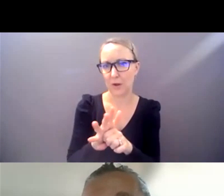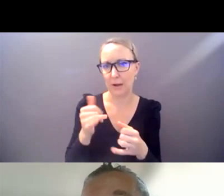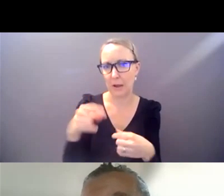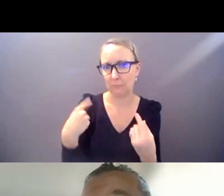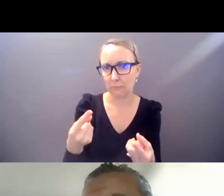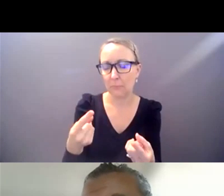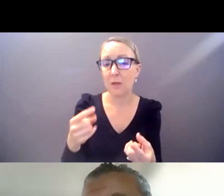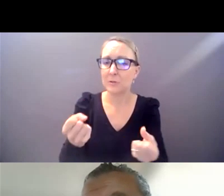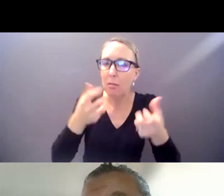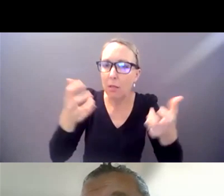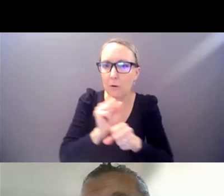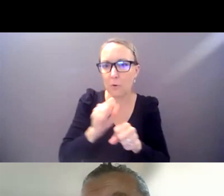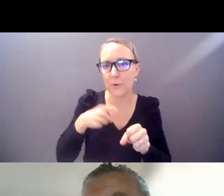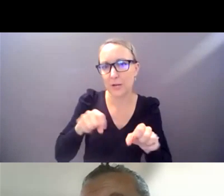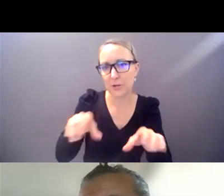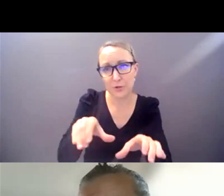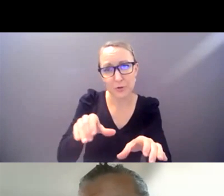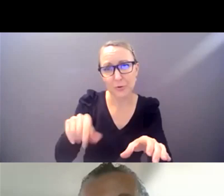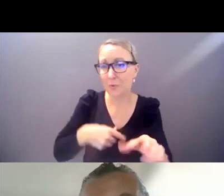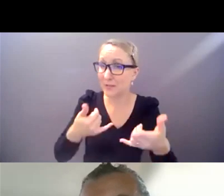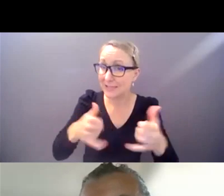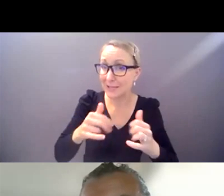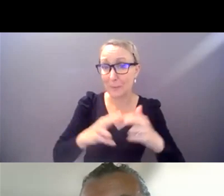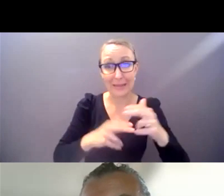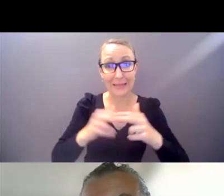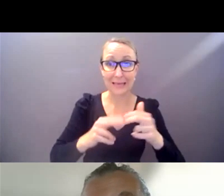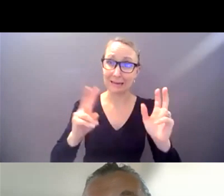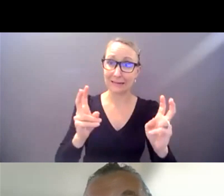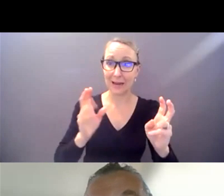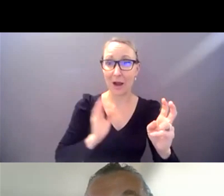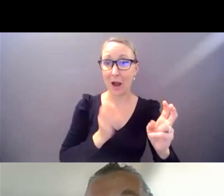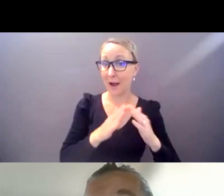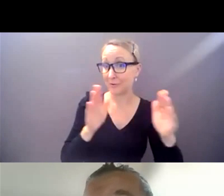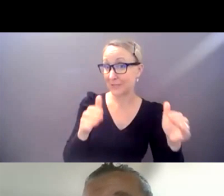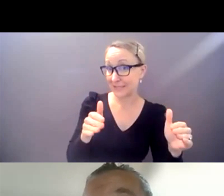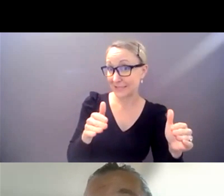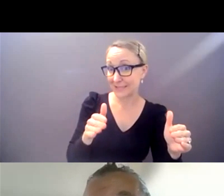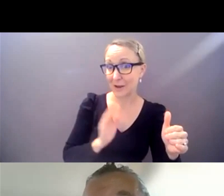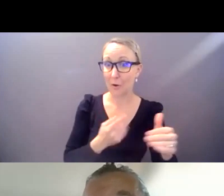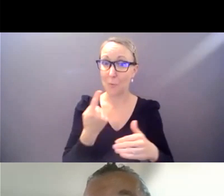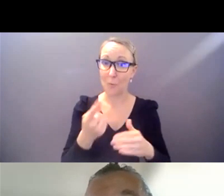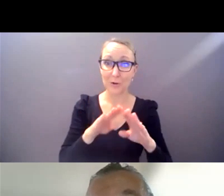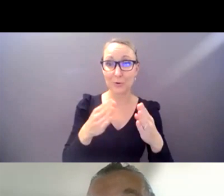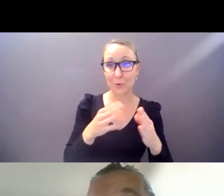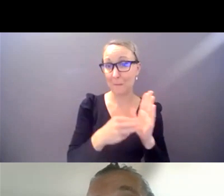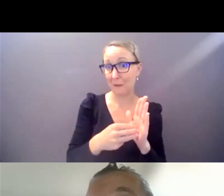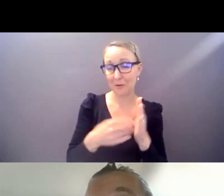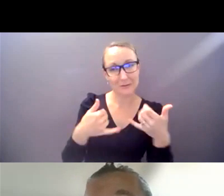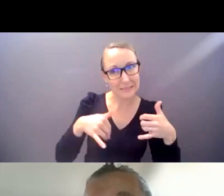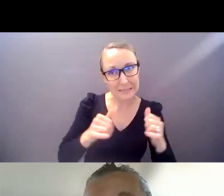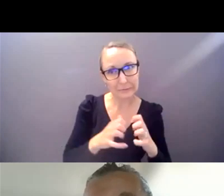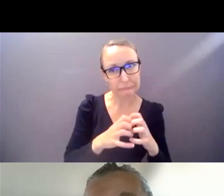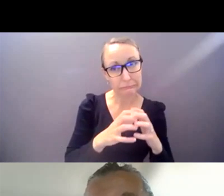still very much building our house, our One Door model, but we're very excited about